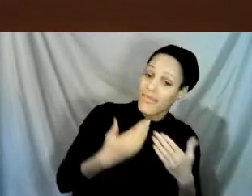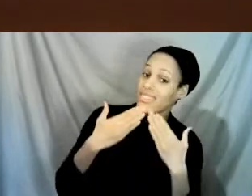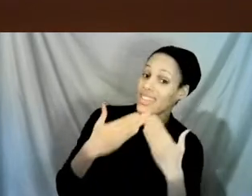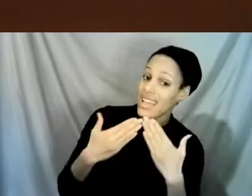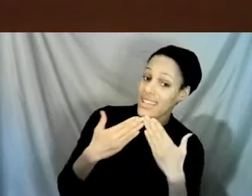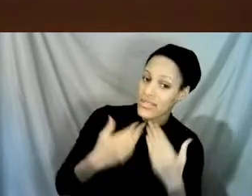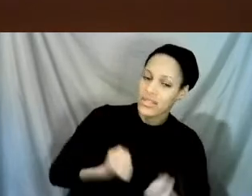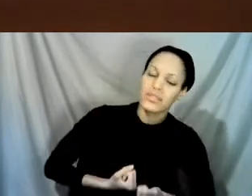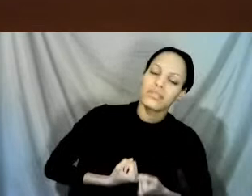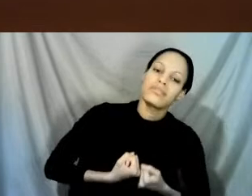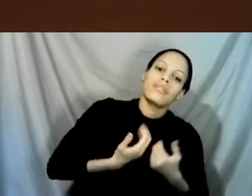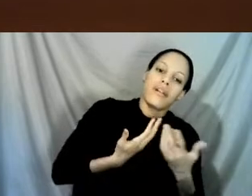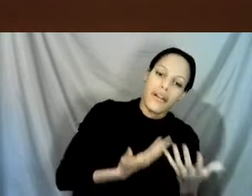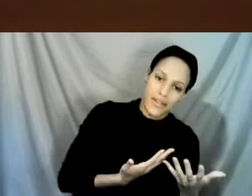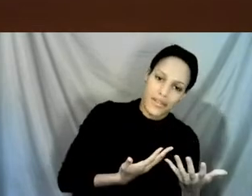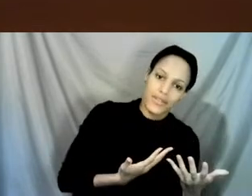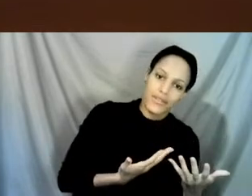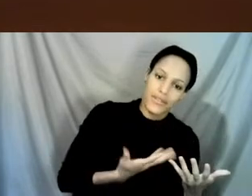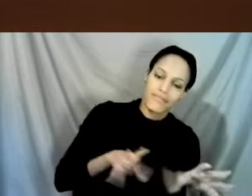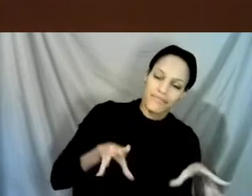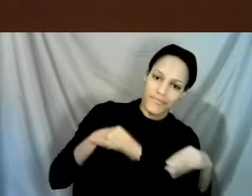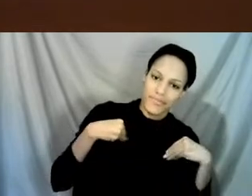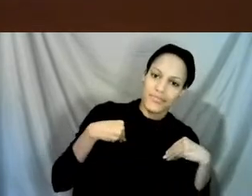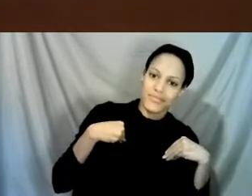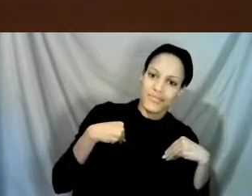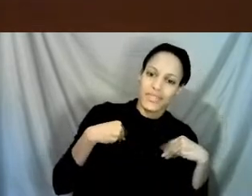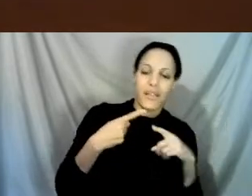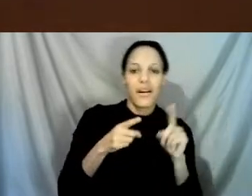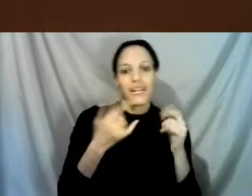COVID has left Grandma lonely.